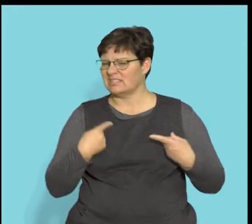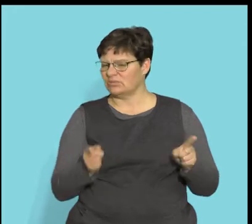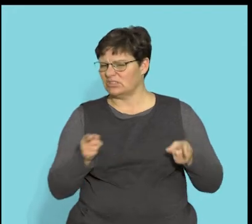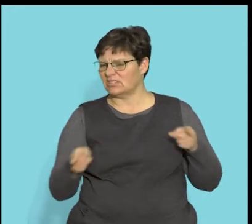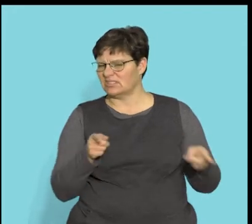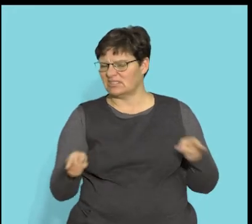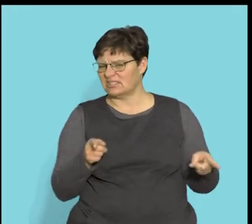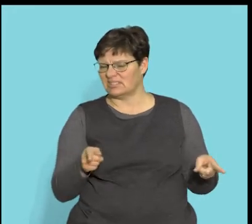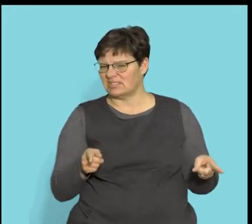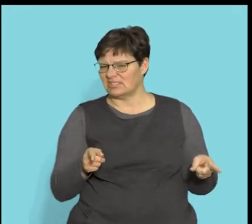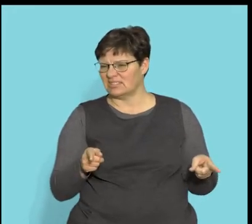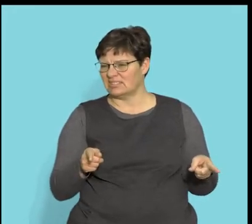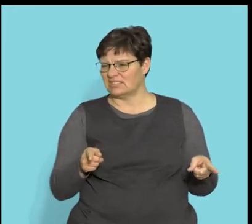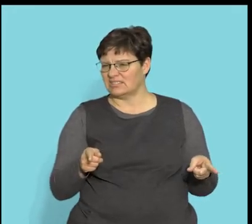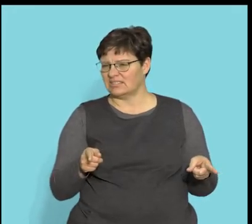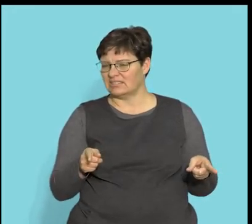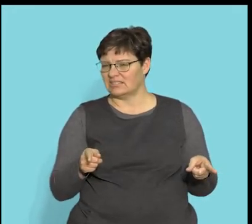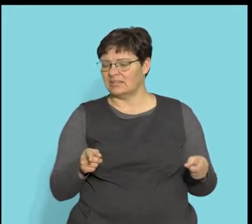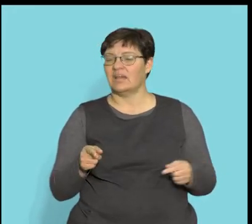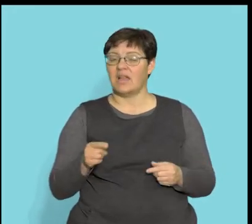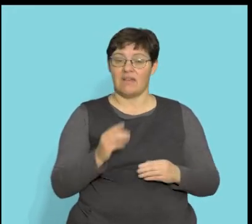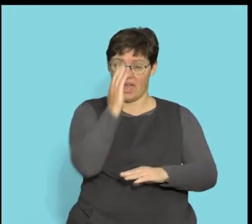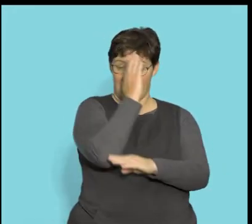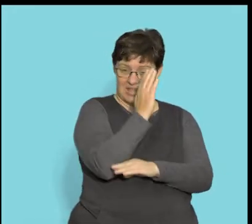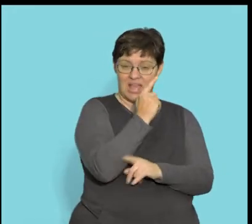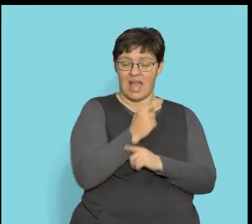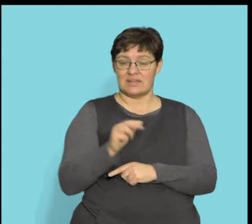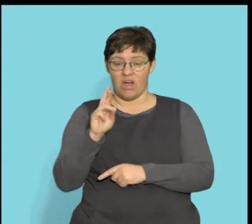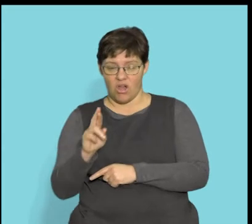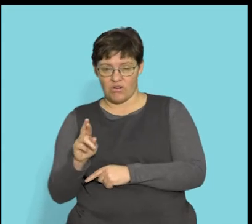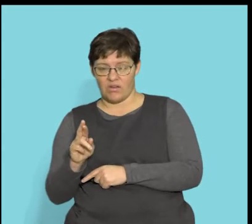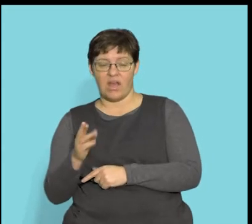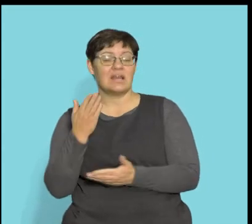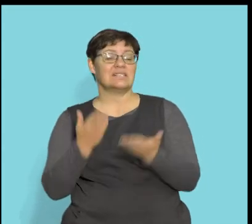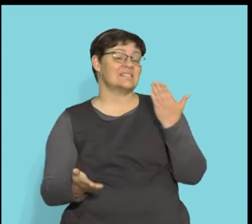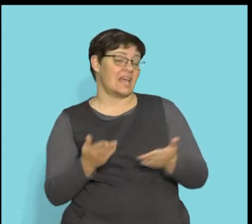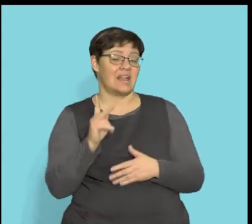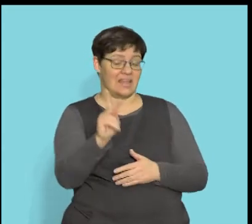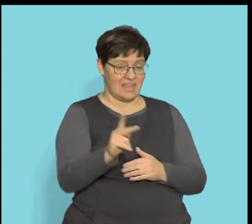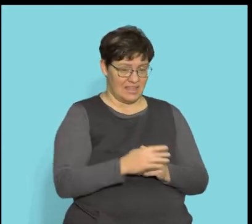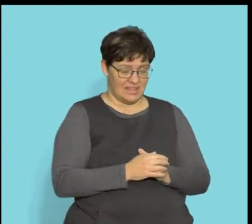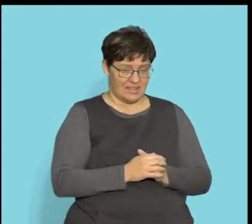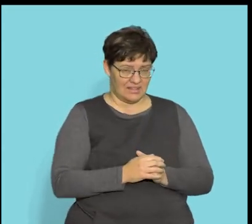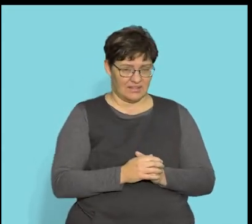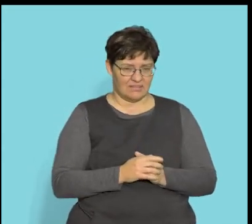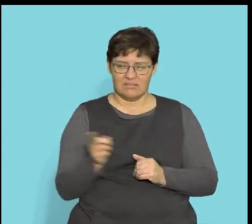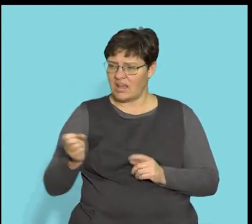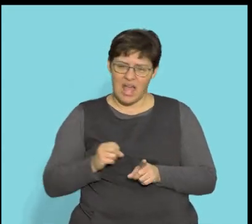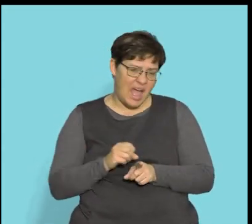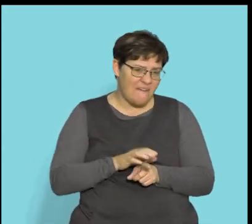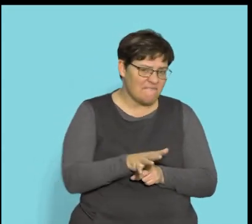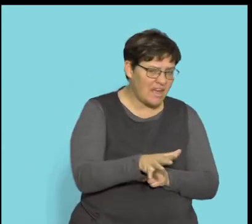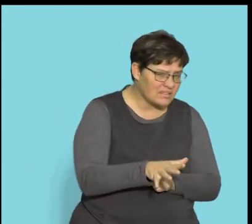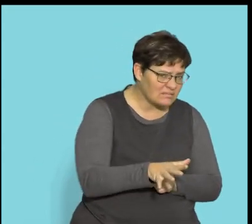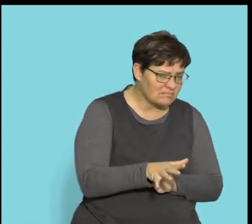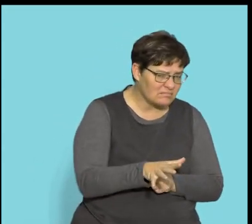what will the difference be if I now multiply the height and the radius by a scale factor of k? How is that